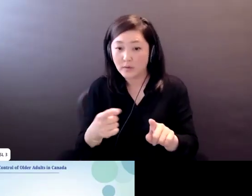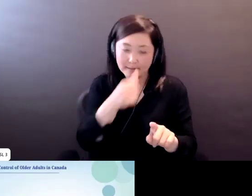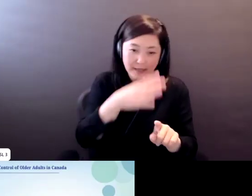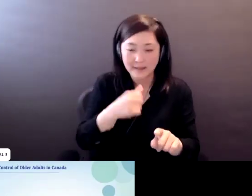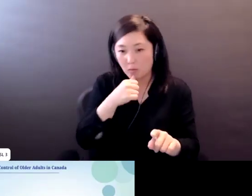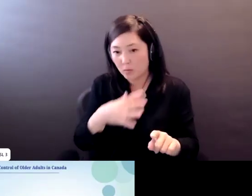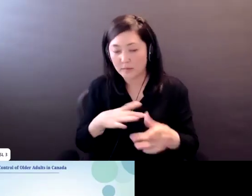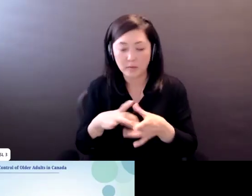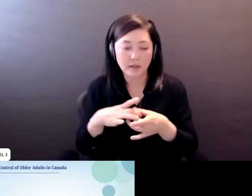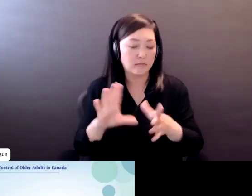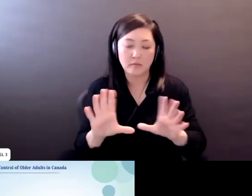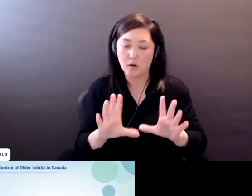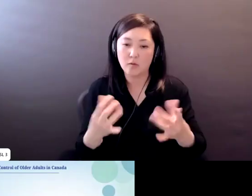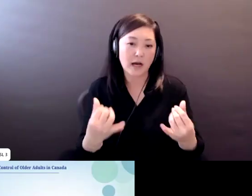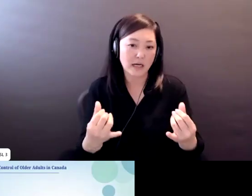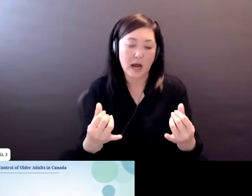in